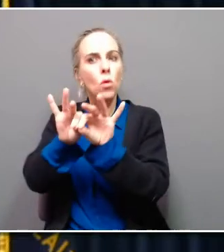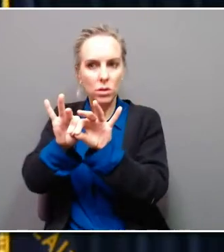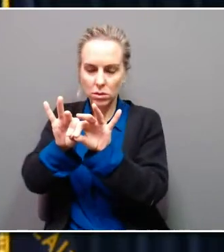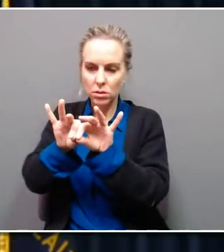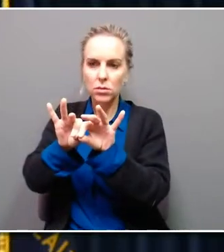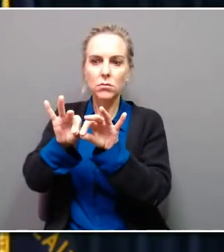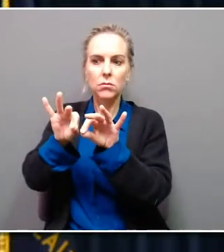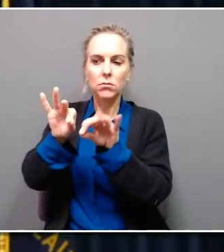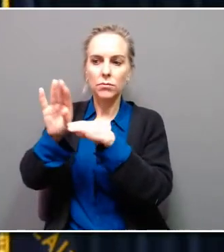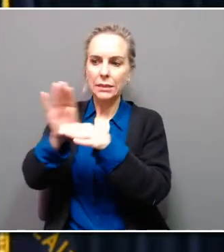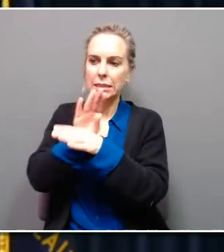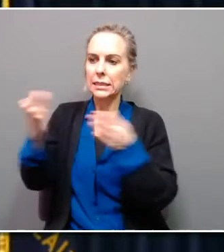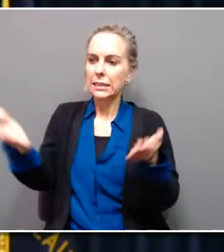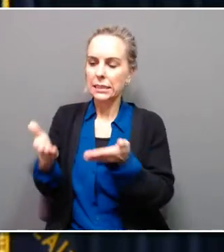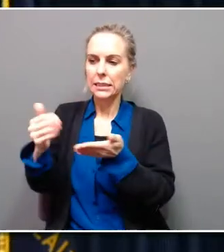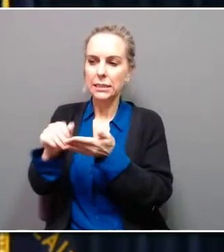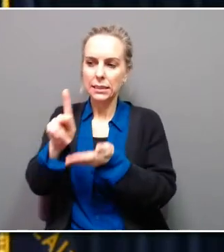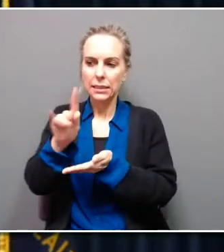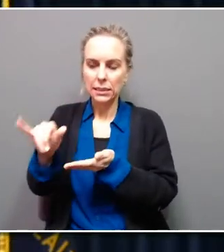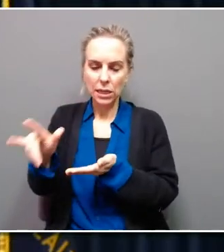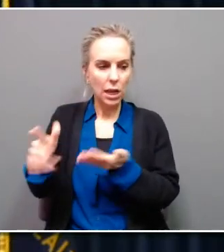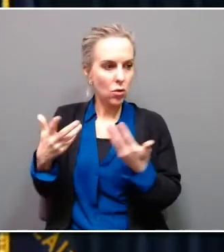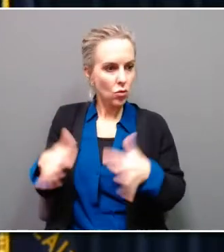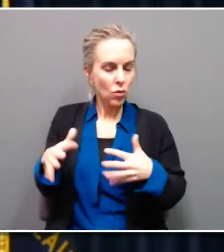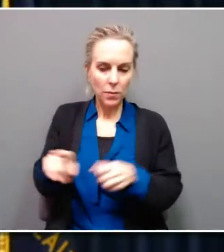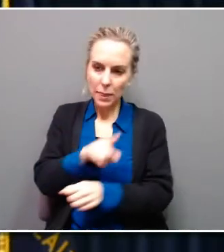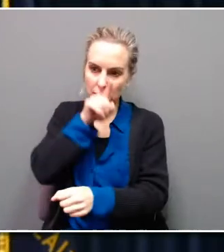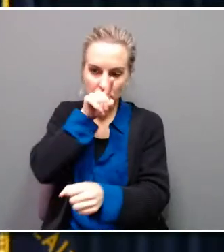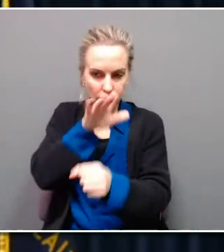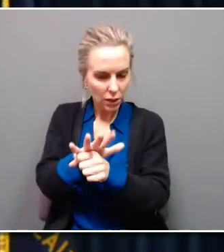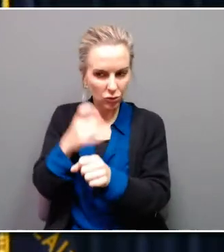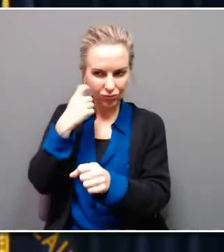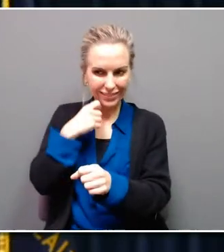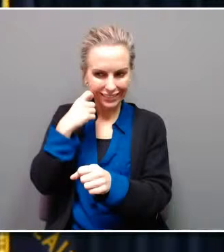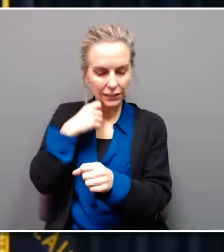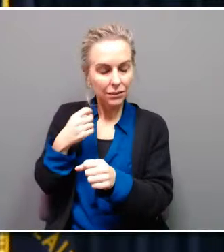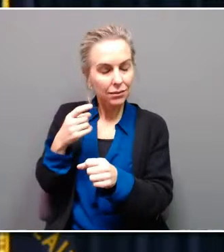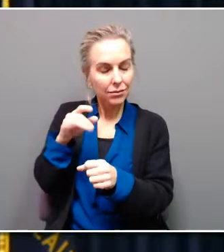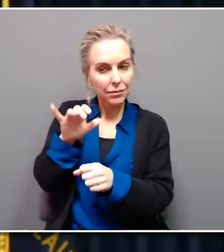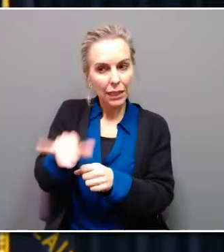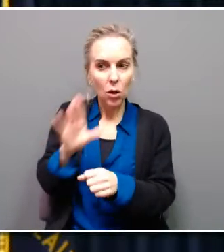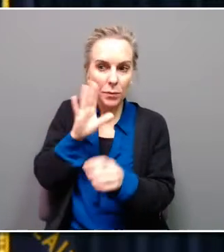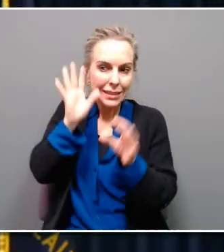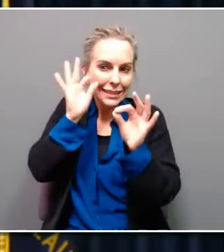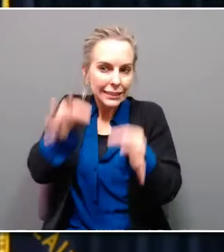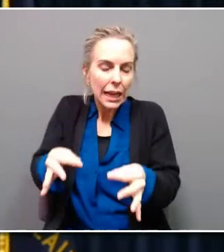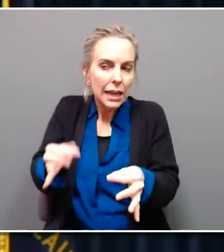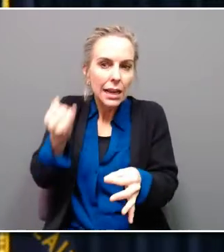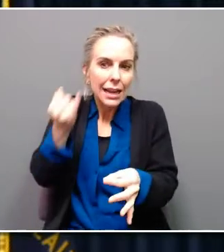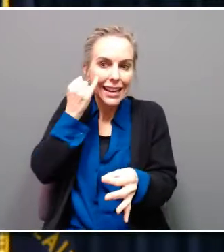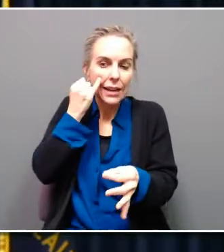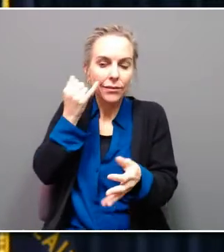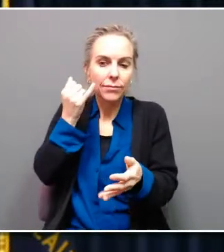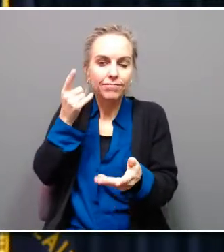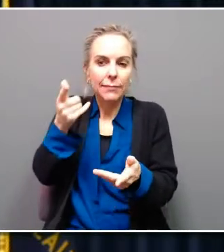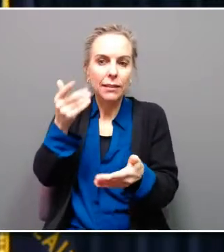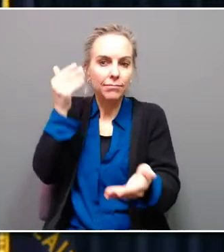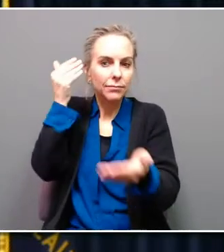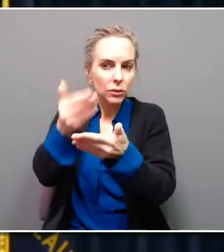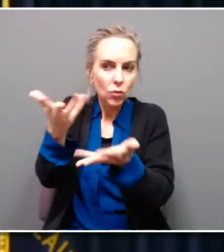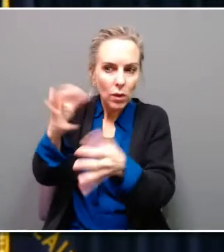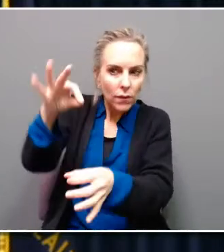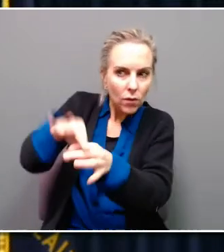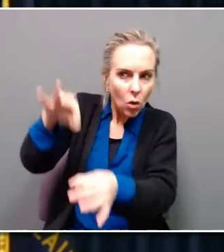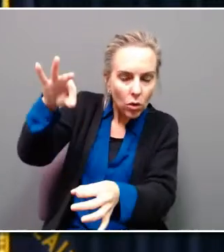Kentucky, and they've recently made some really significant commitments. This will ultimately be decided if it reaches a vote by